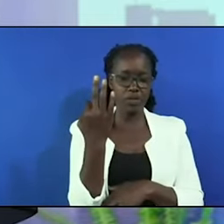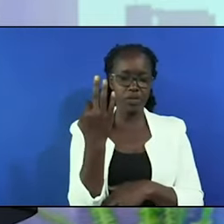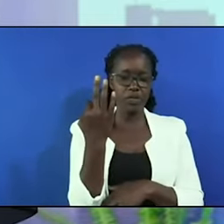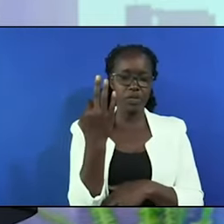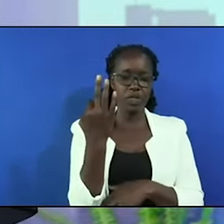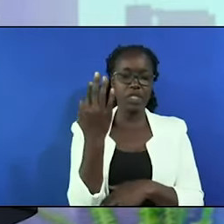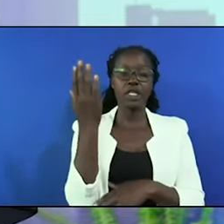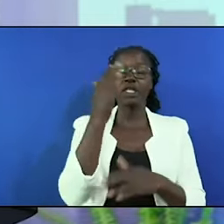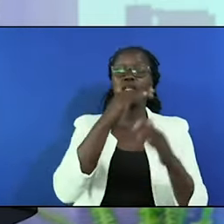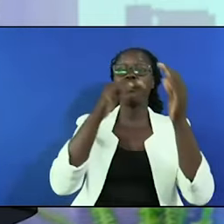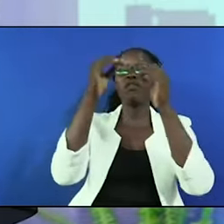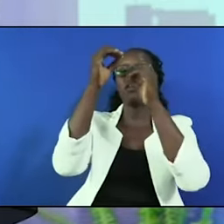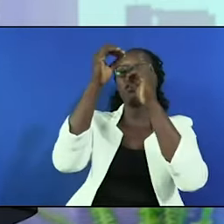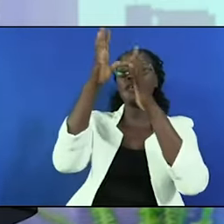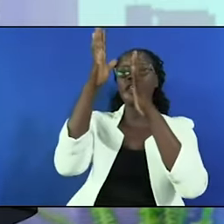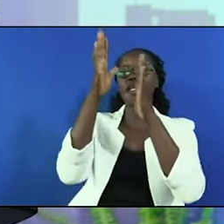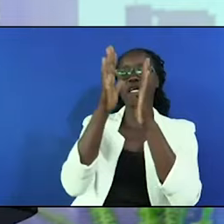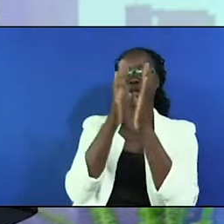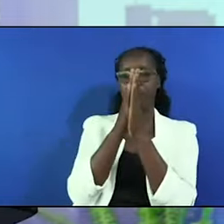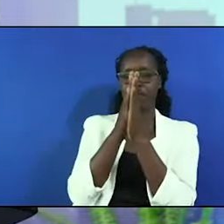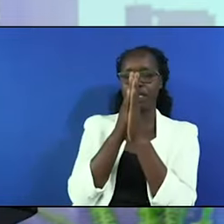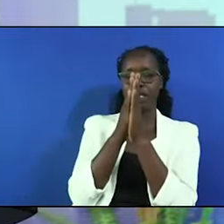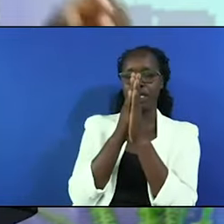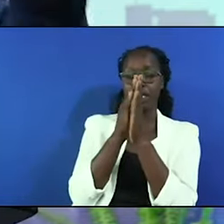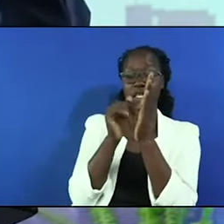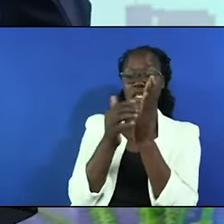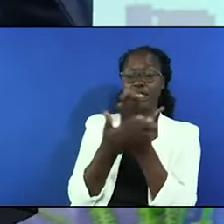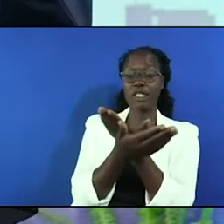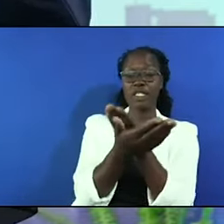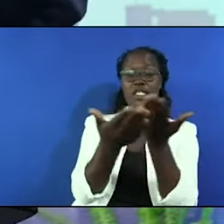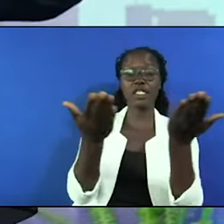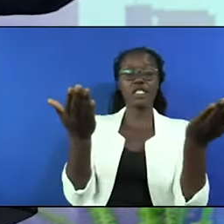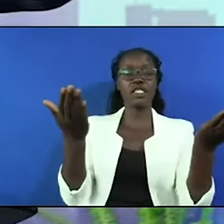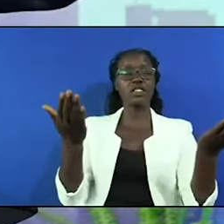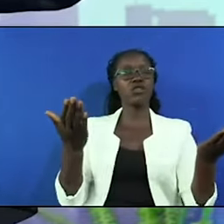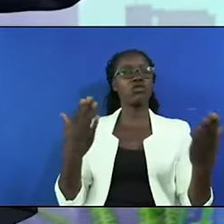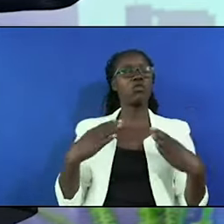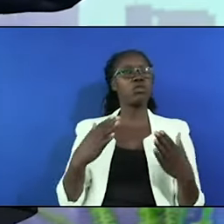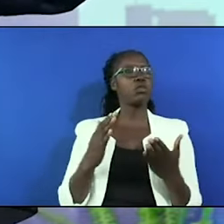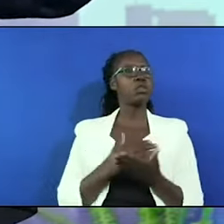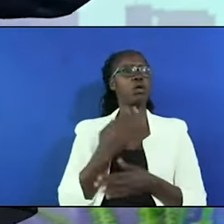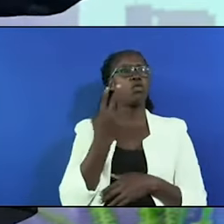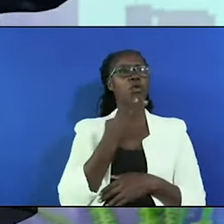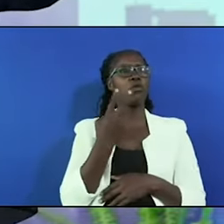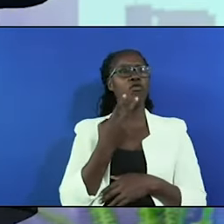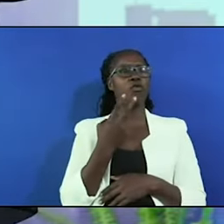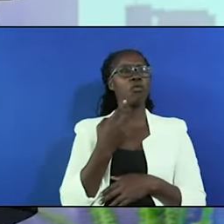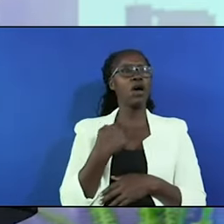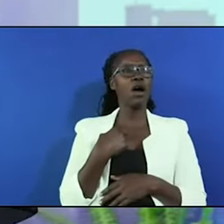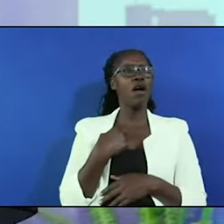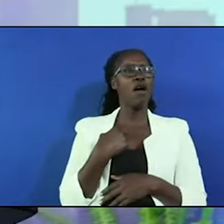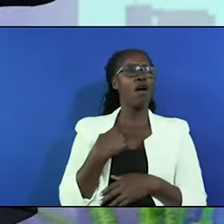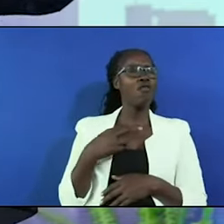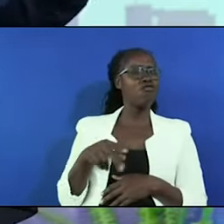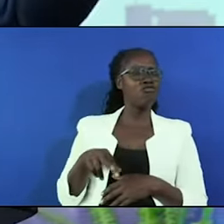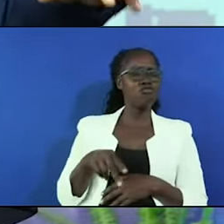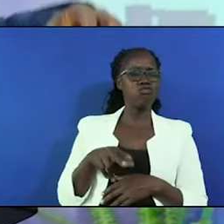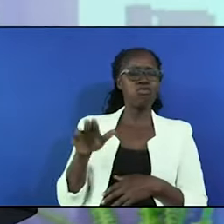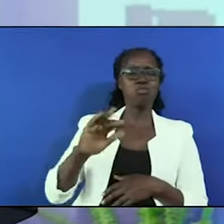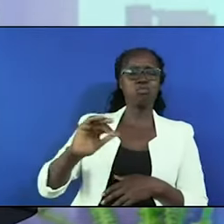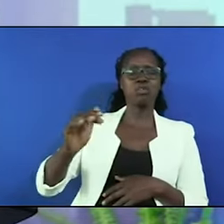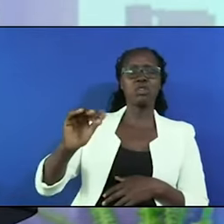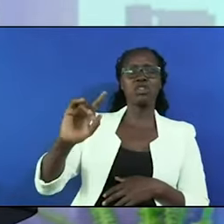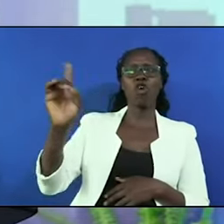Heavenly Father, I pray that these your people, some of whom have walked upon this city